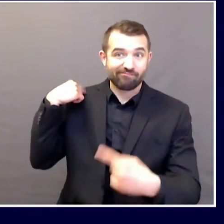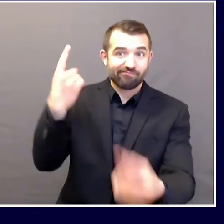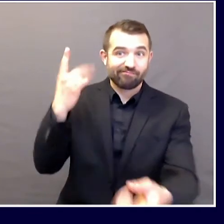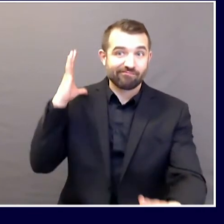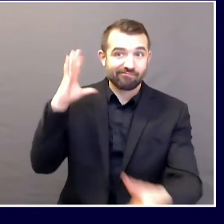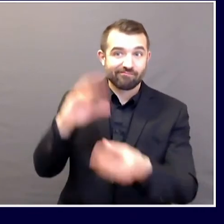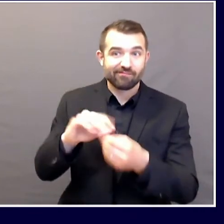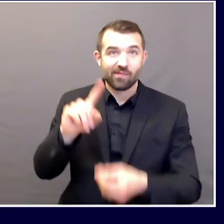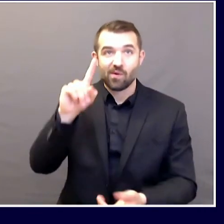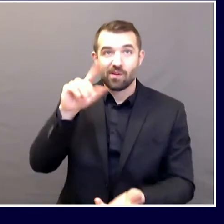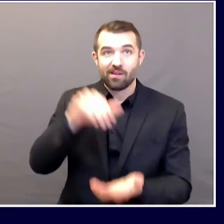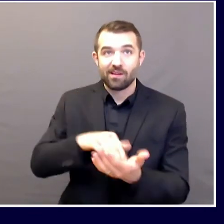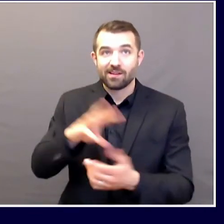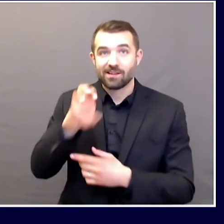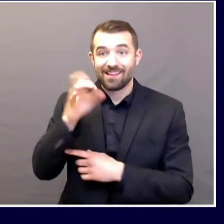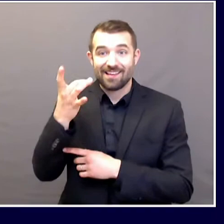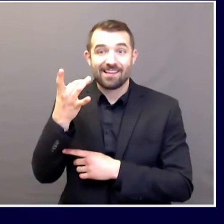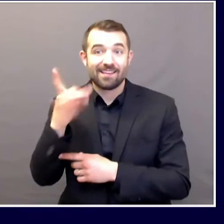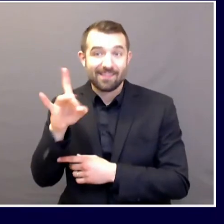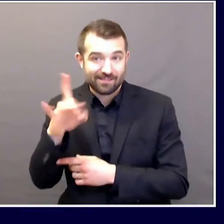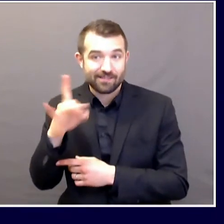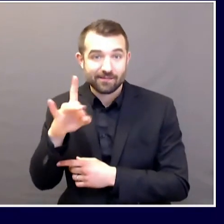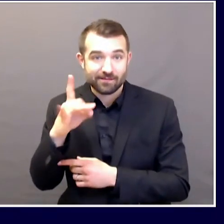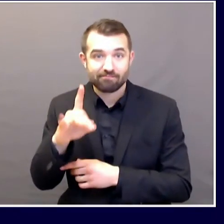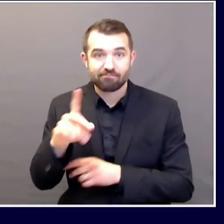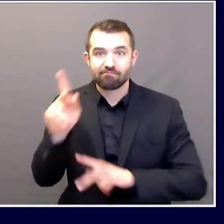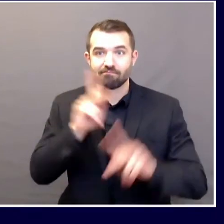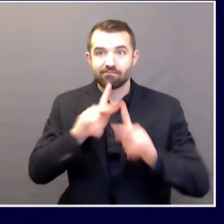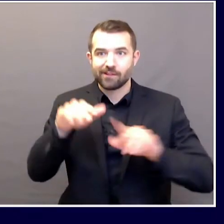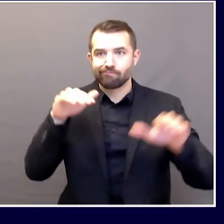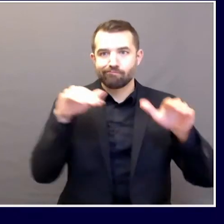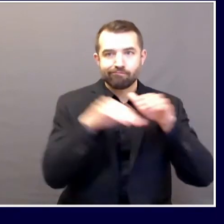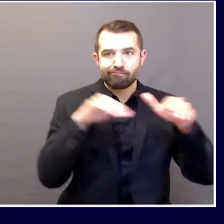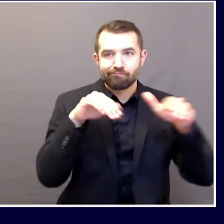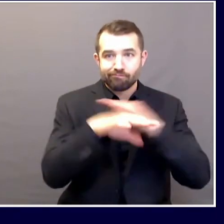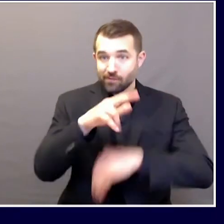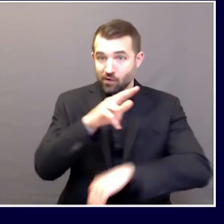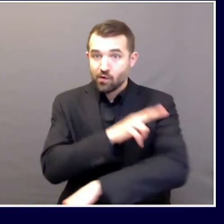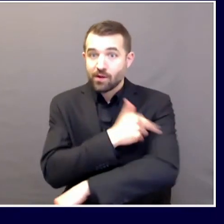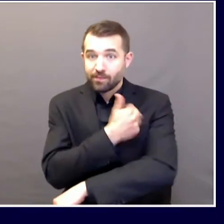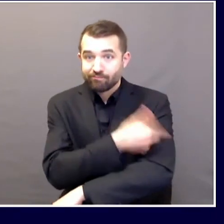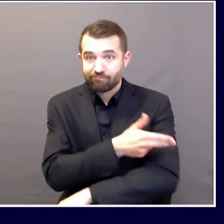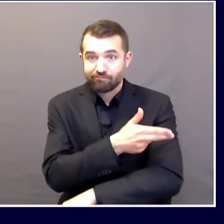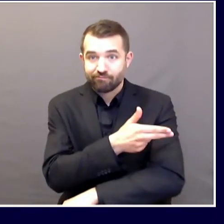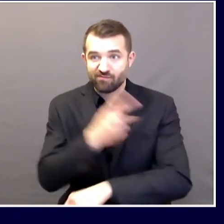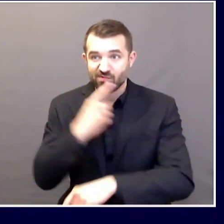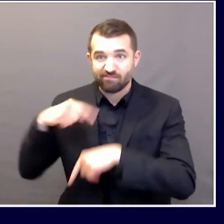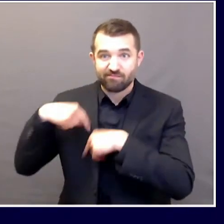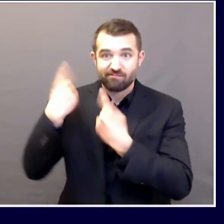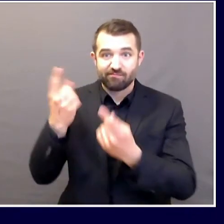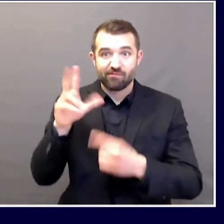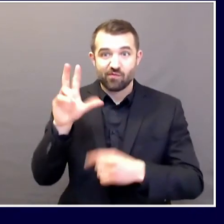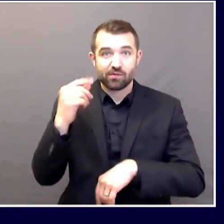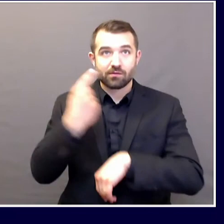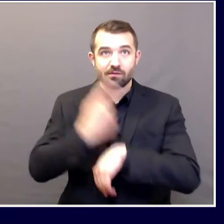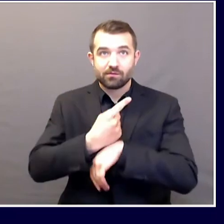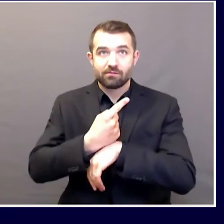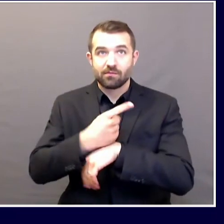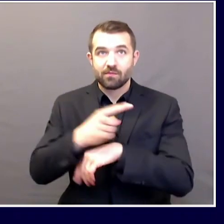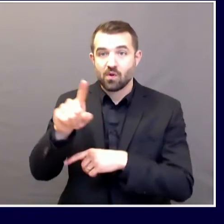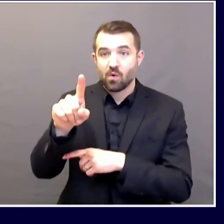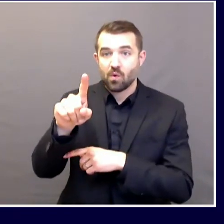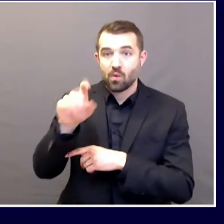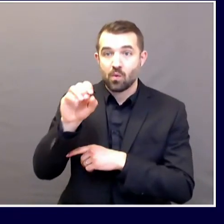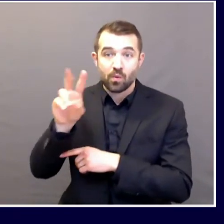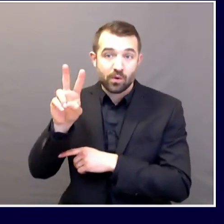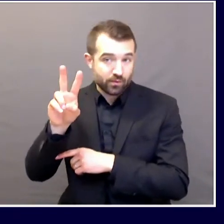1,618 people have been hospitalized. And just in the past 30 days, 102 people have been hospitalized with